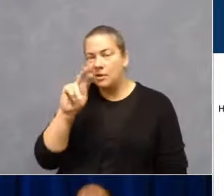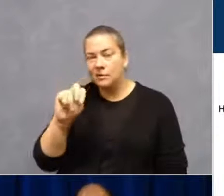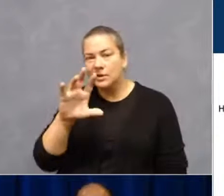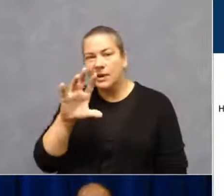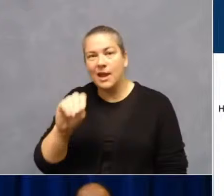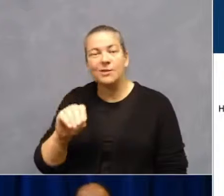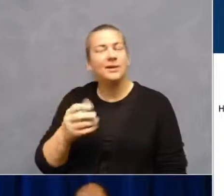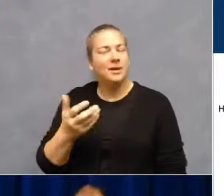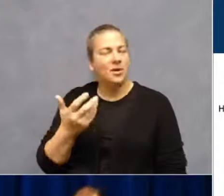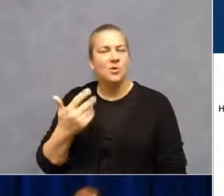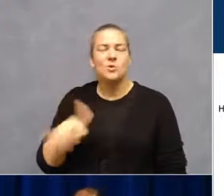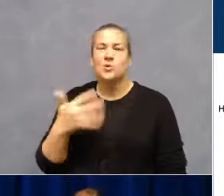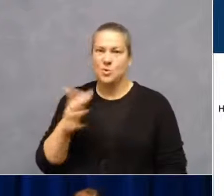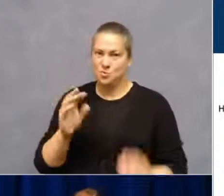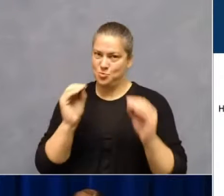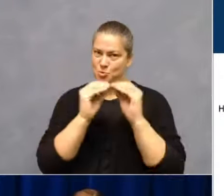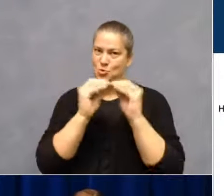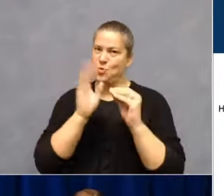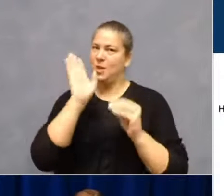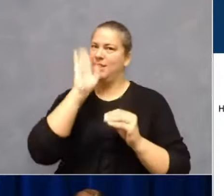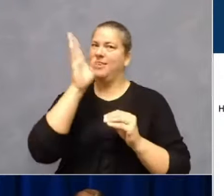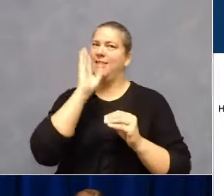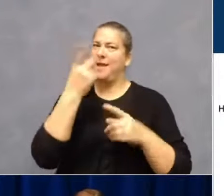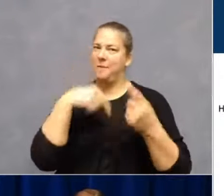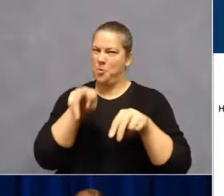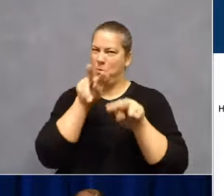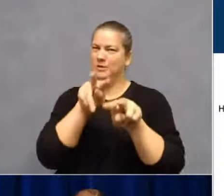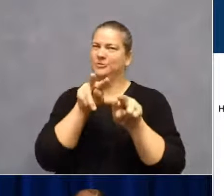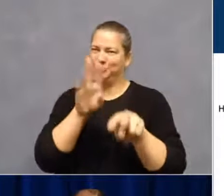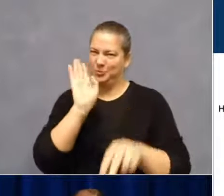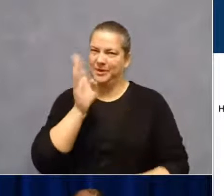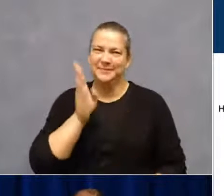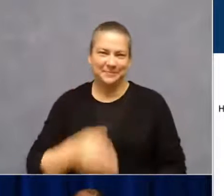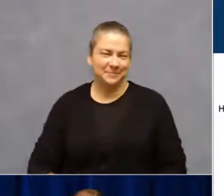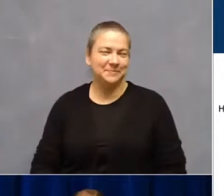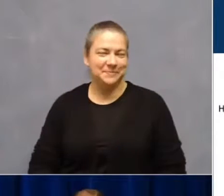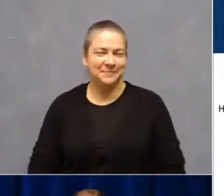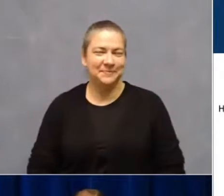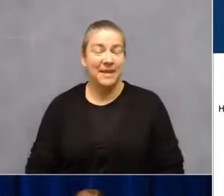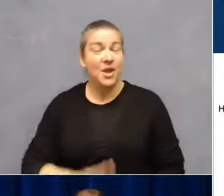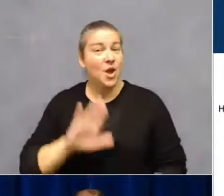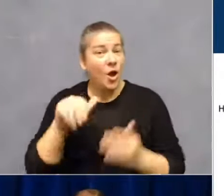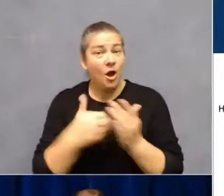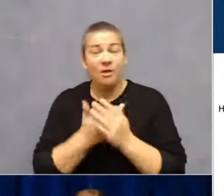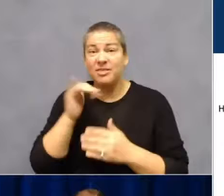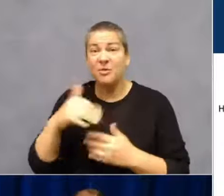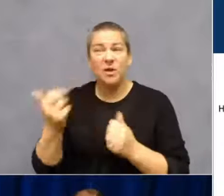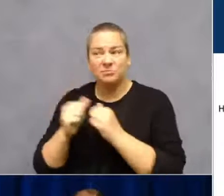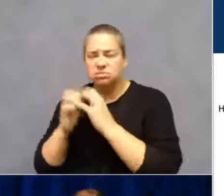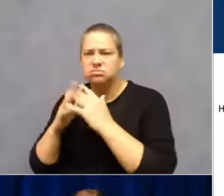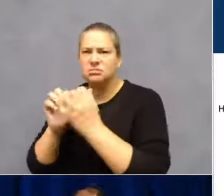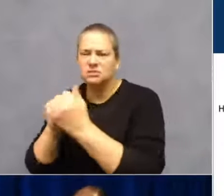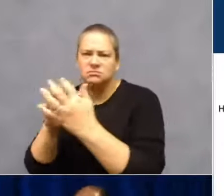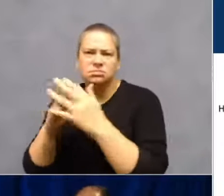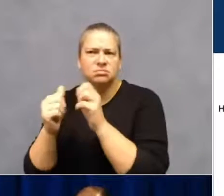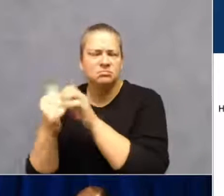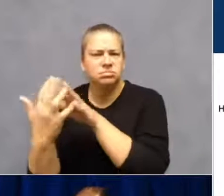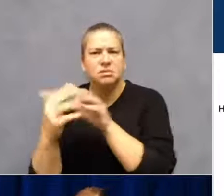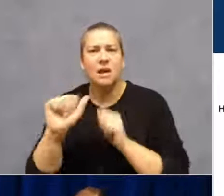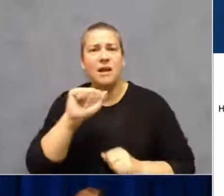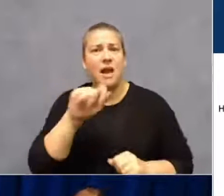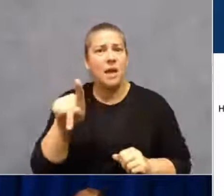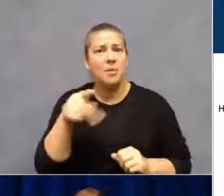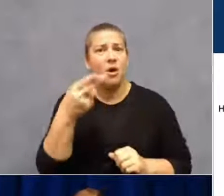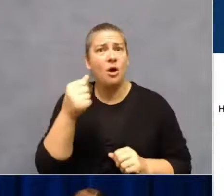is more to come. Please stay tuned. All this activity tells us AppHarvest is going to be the